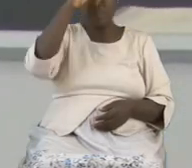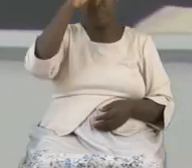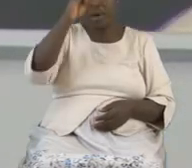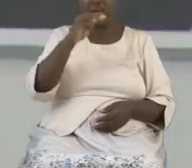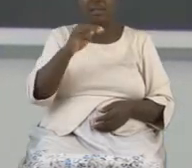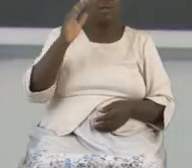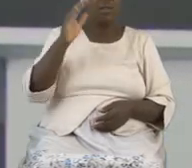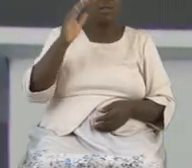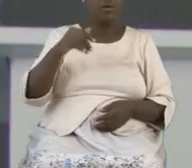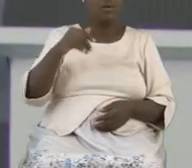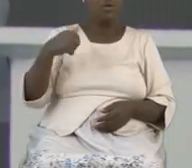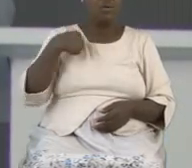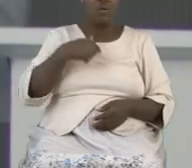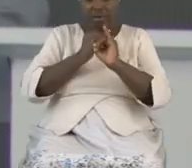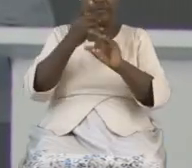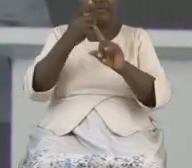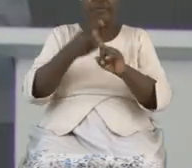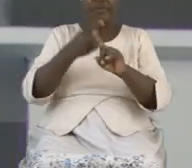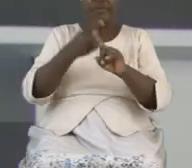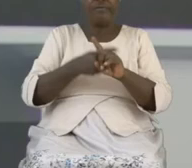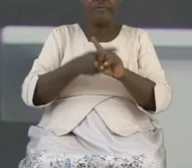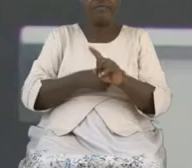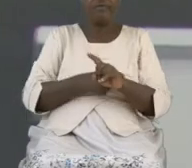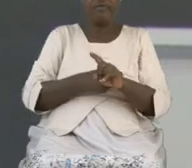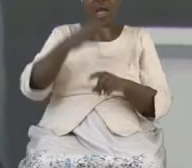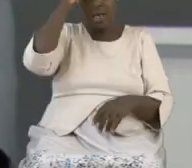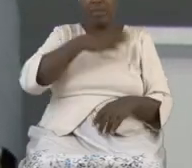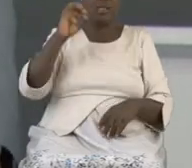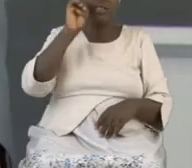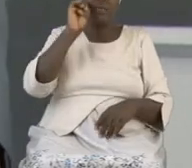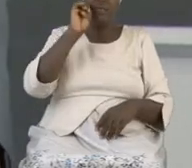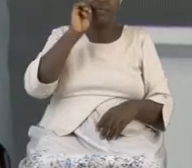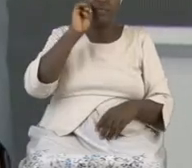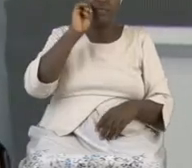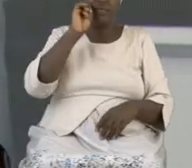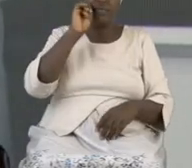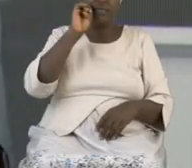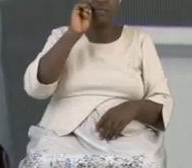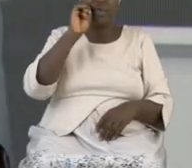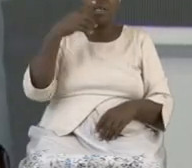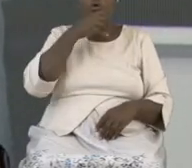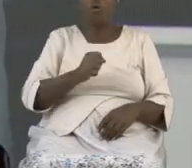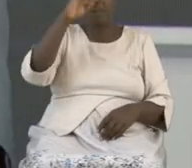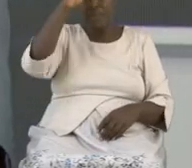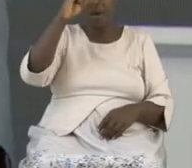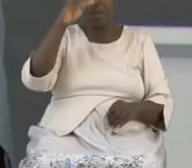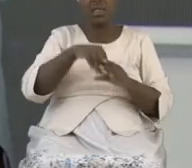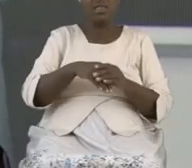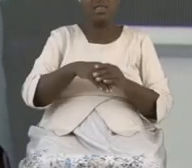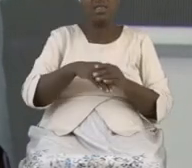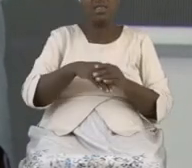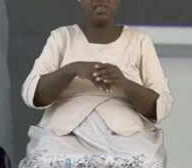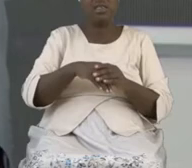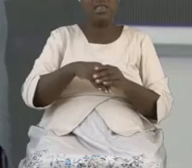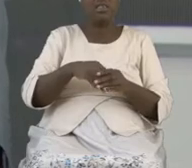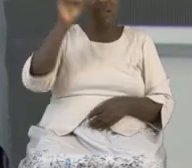Adam and Eve, the old man in its old ways, old